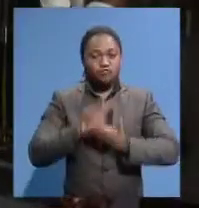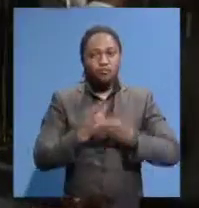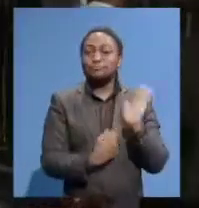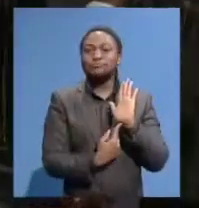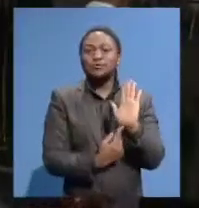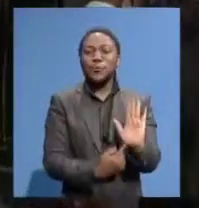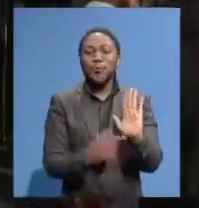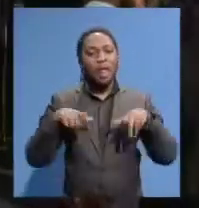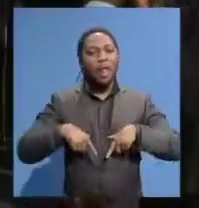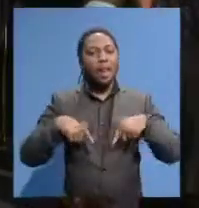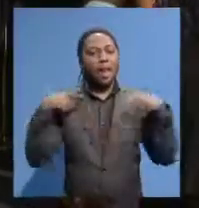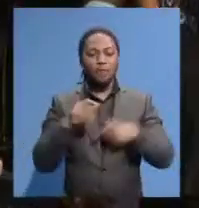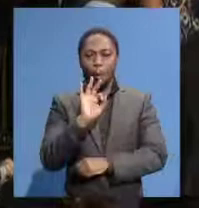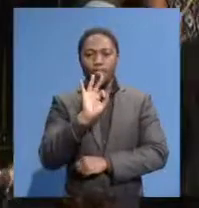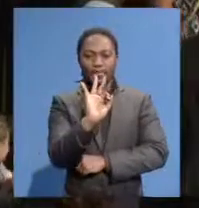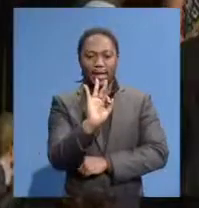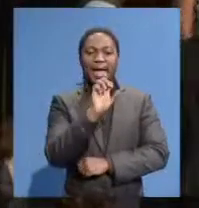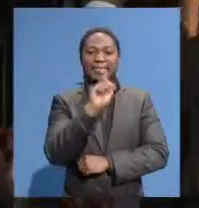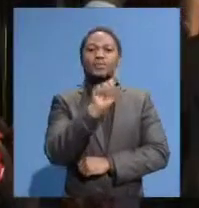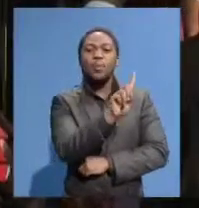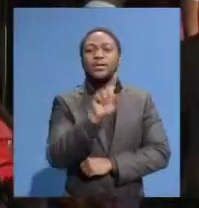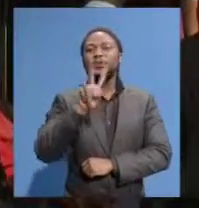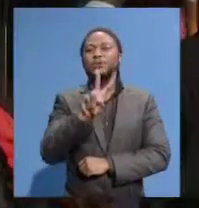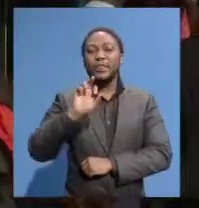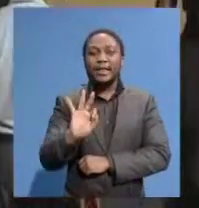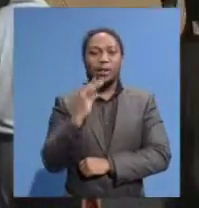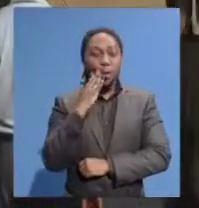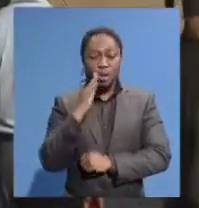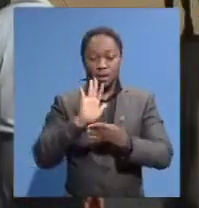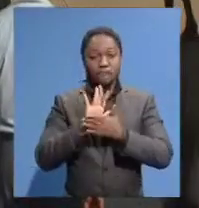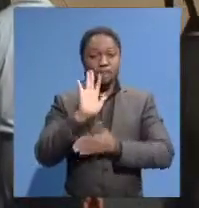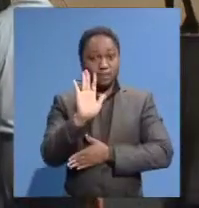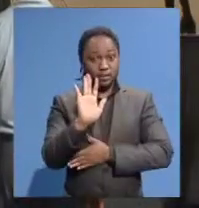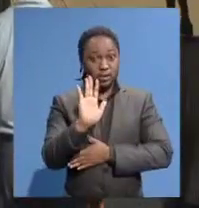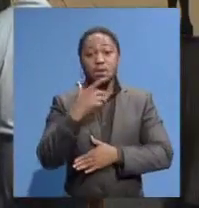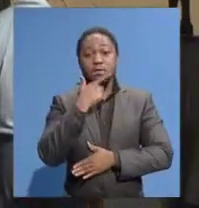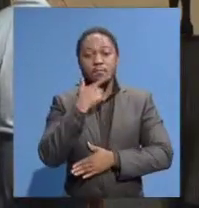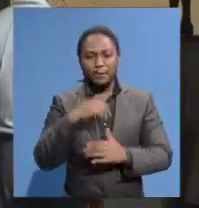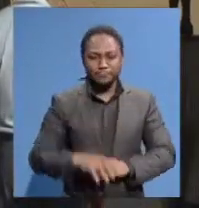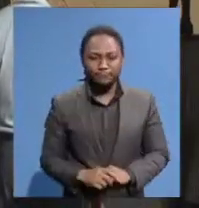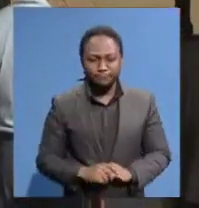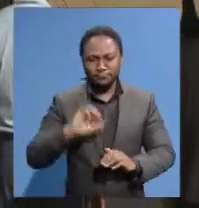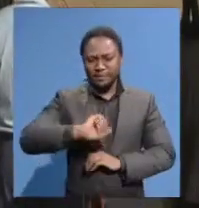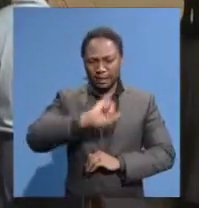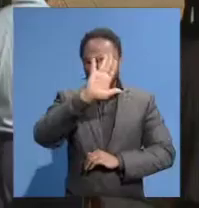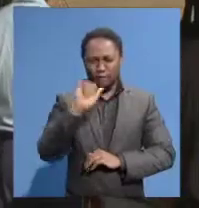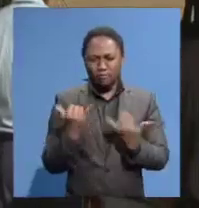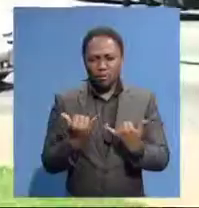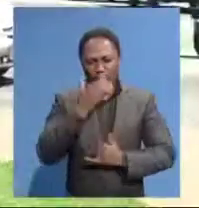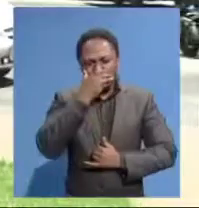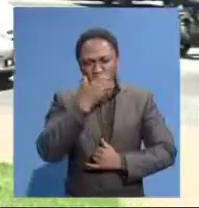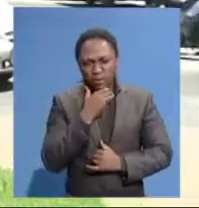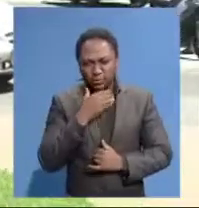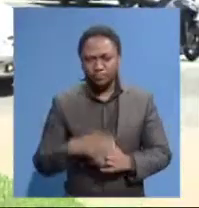live on all 3 channels on Sunday, the 15th of December. Mzansi is in mourning.